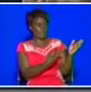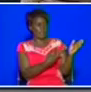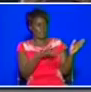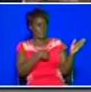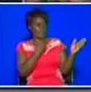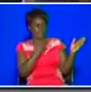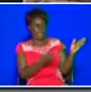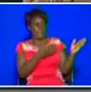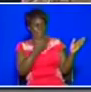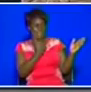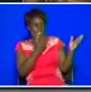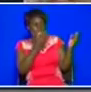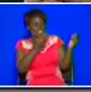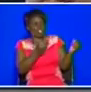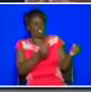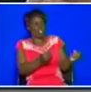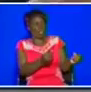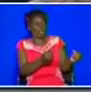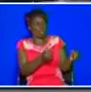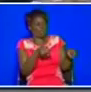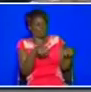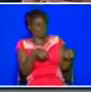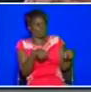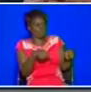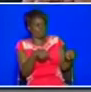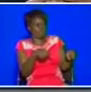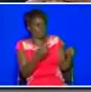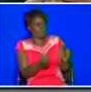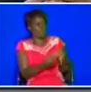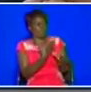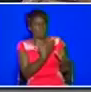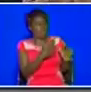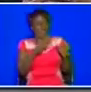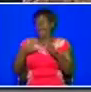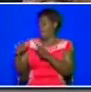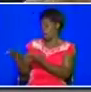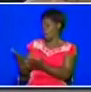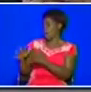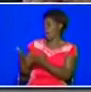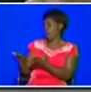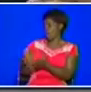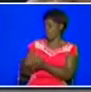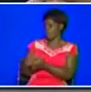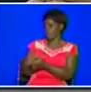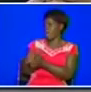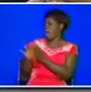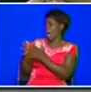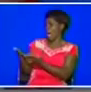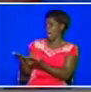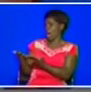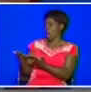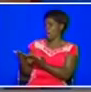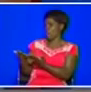are saying we need to deal with the fragility that causes us afraid of the election. And how does your